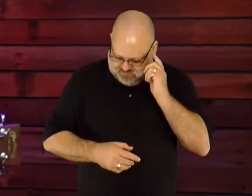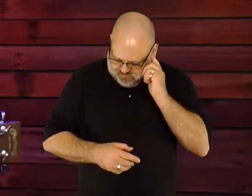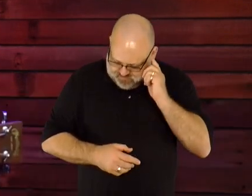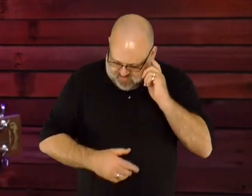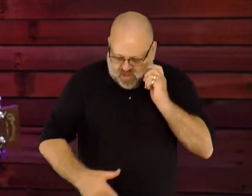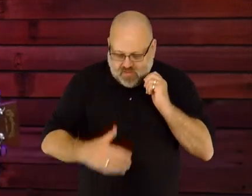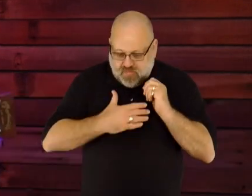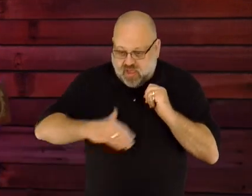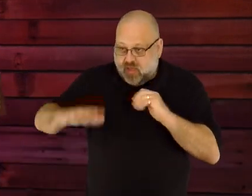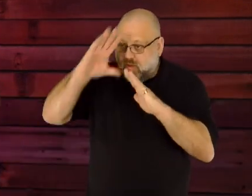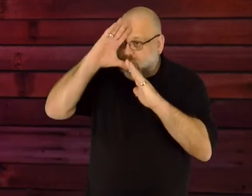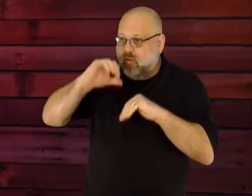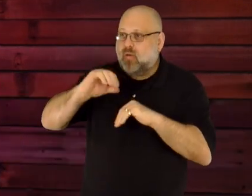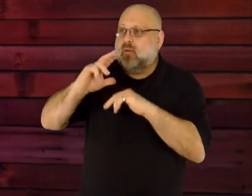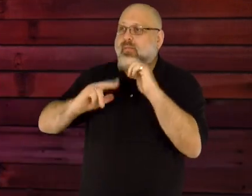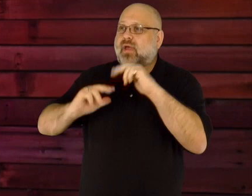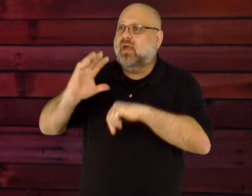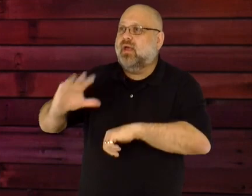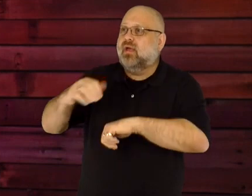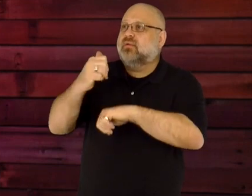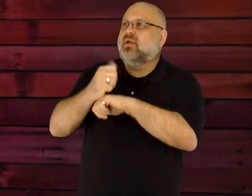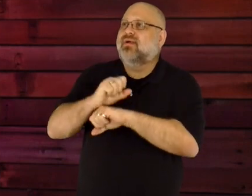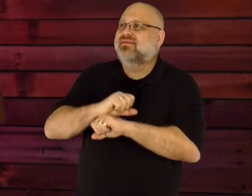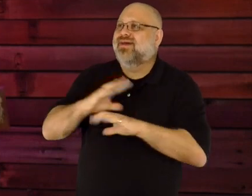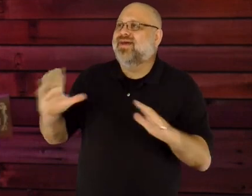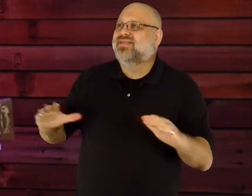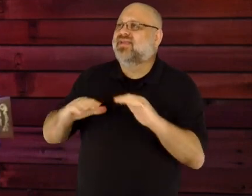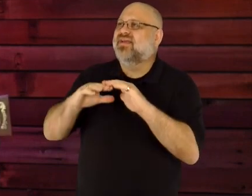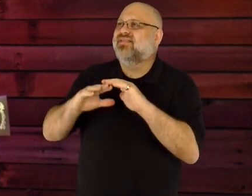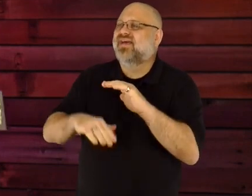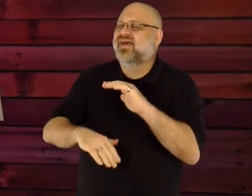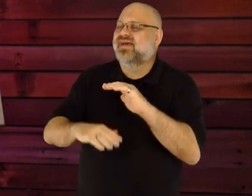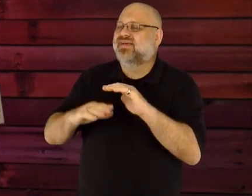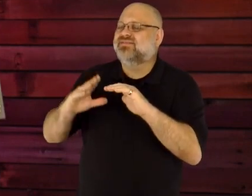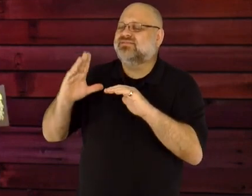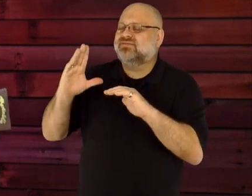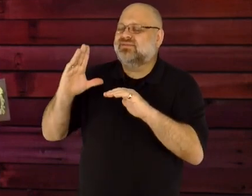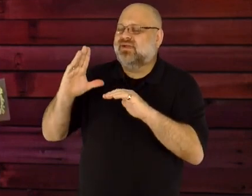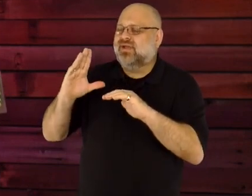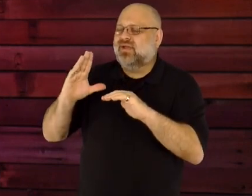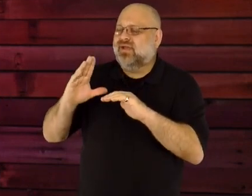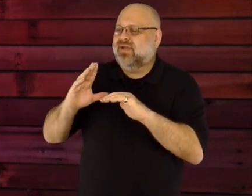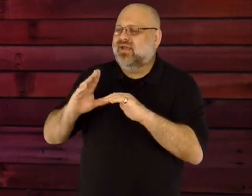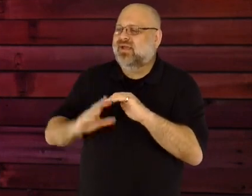My hope is built on nothing less